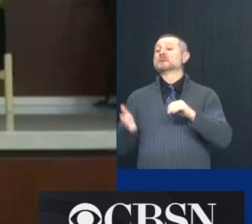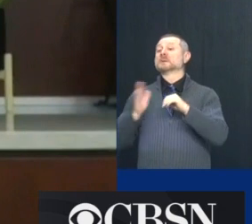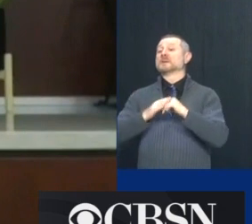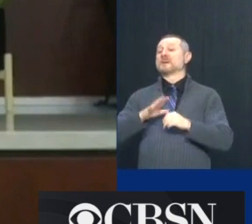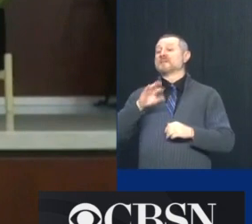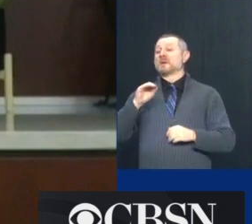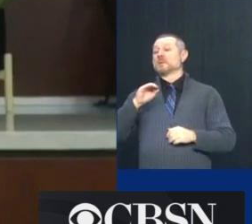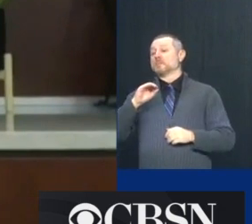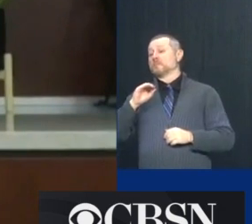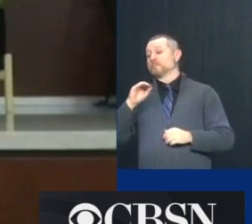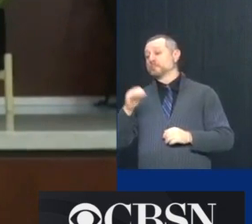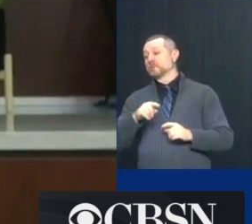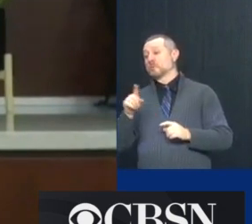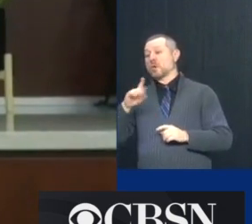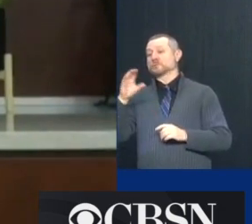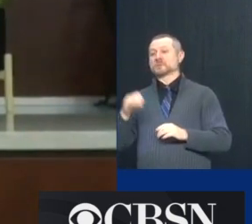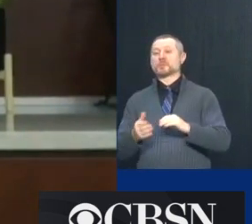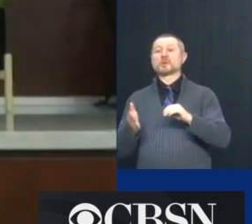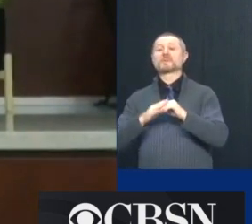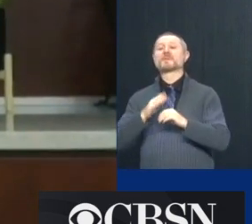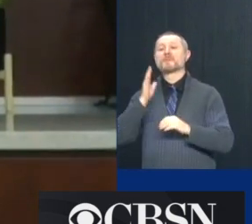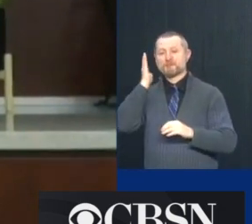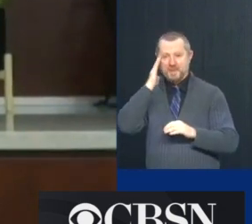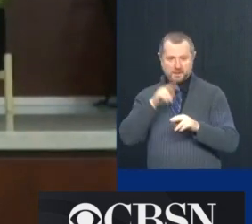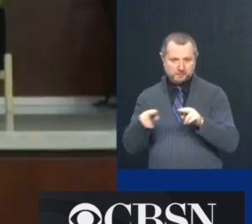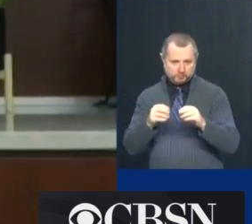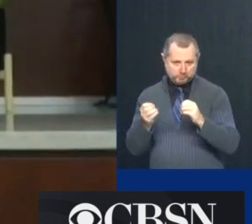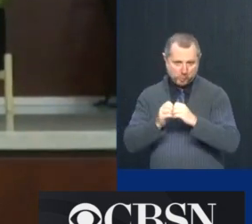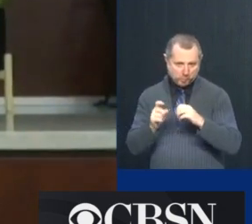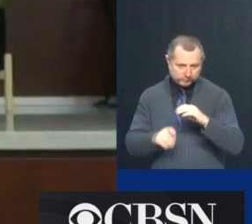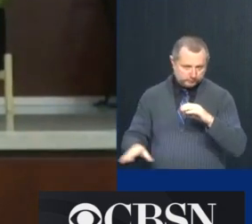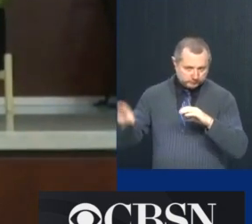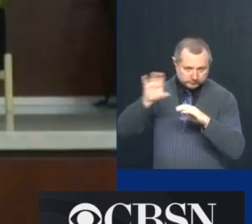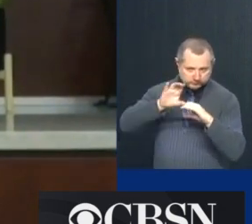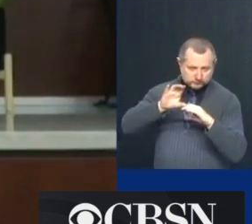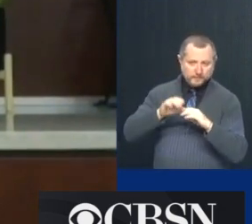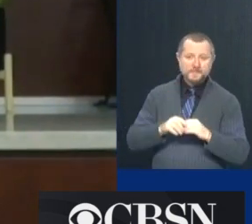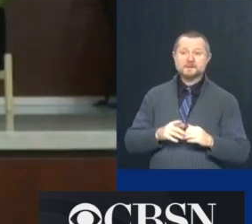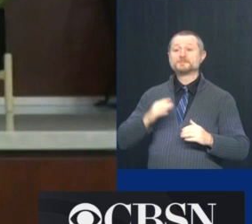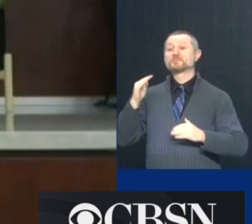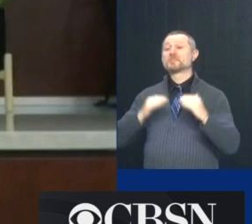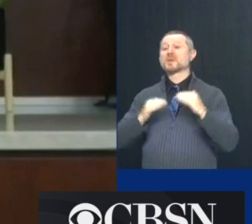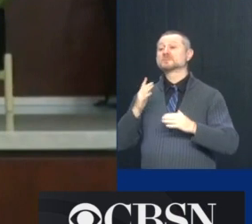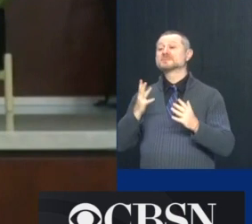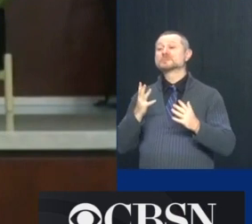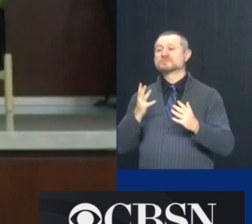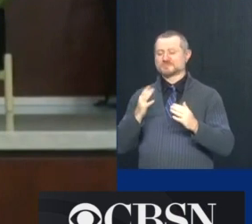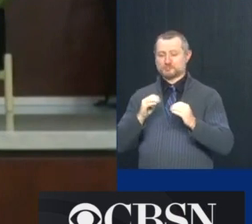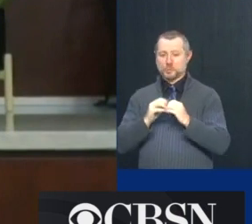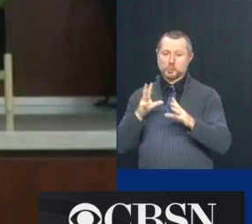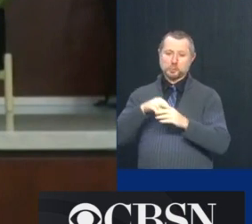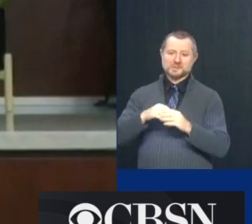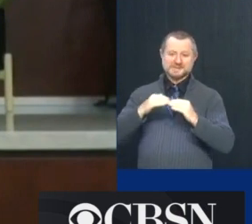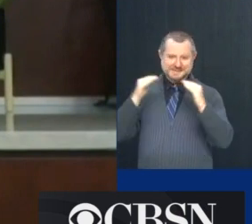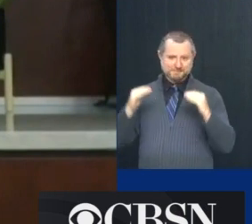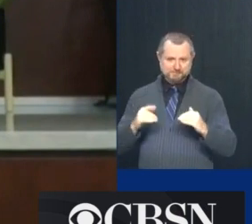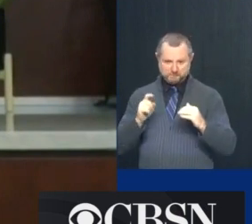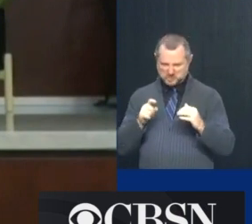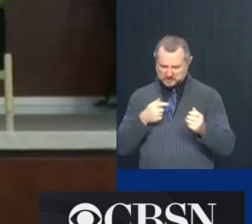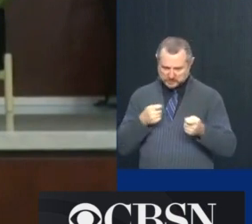expansion. The new balancing within systems is critical on the